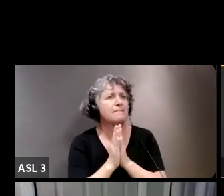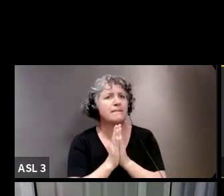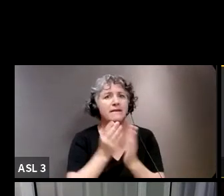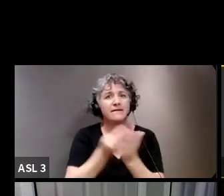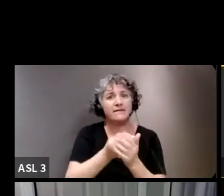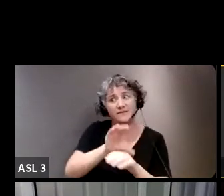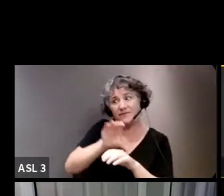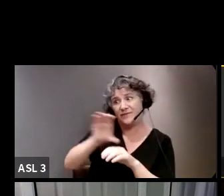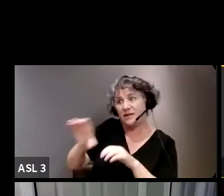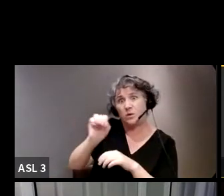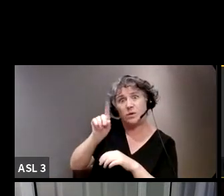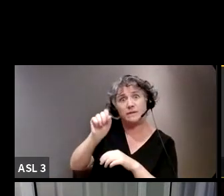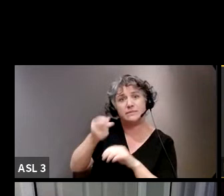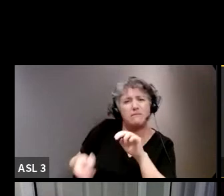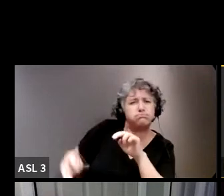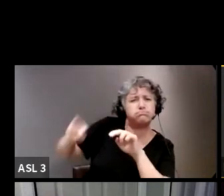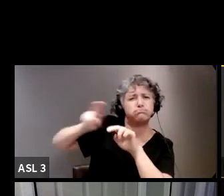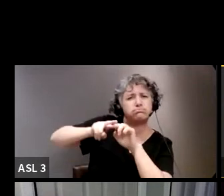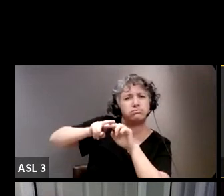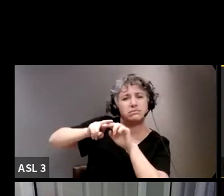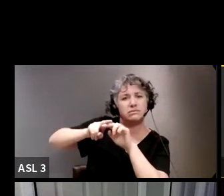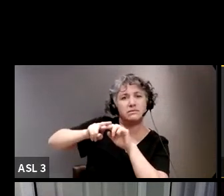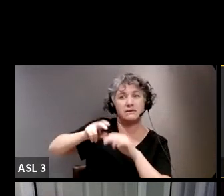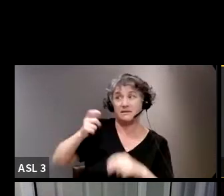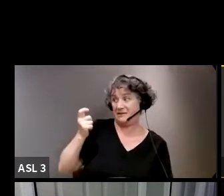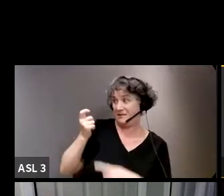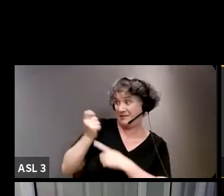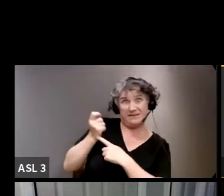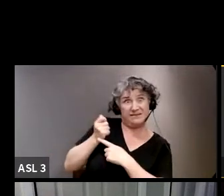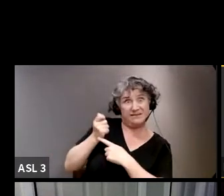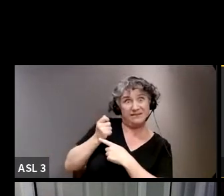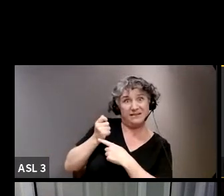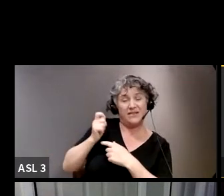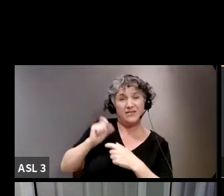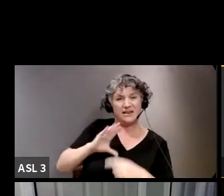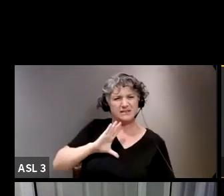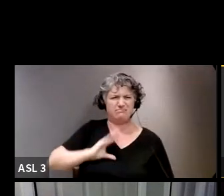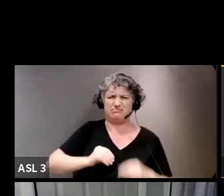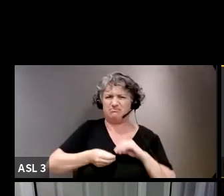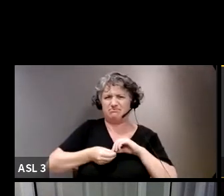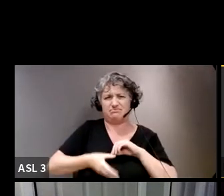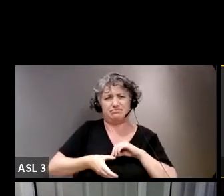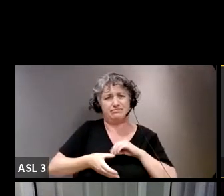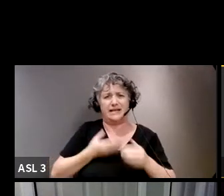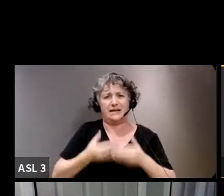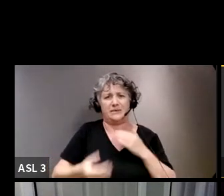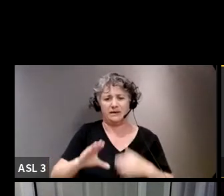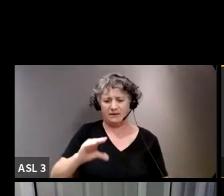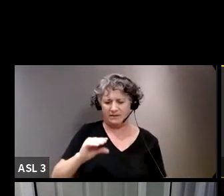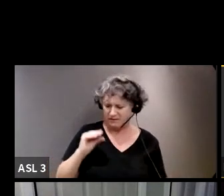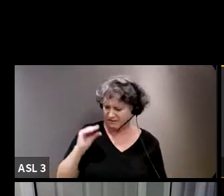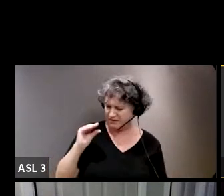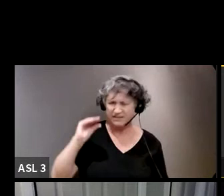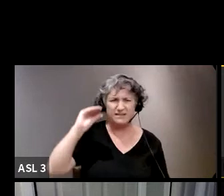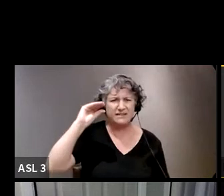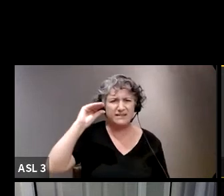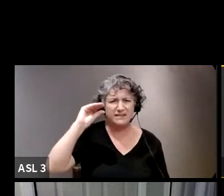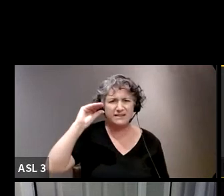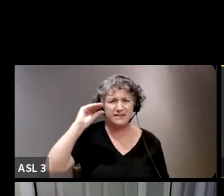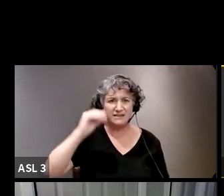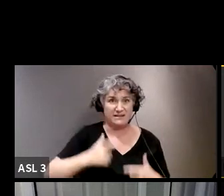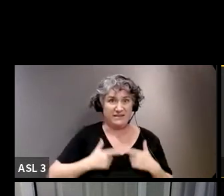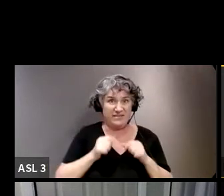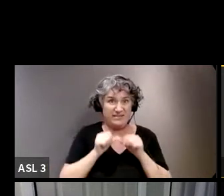odsp because thus ultimately it's an immoral um amount of money for somebody like me to be living